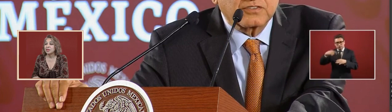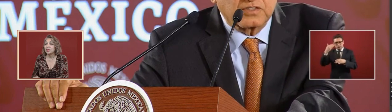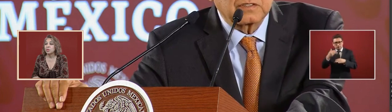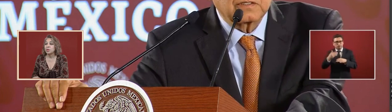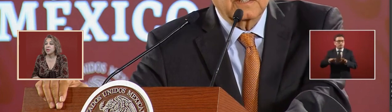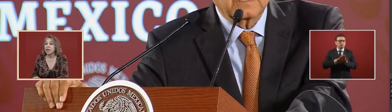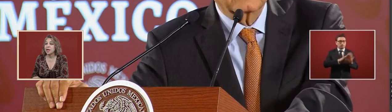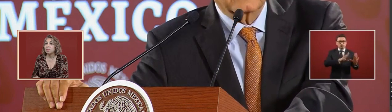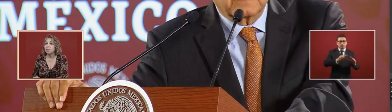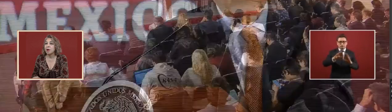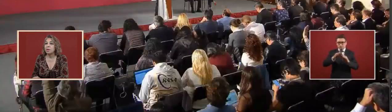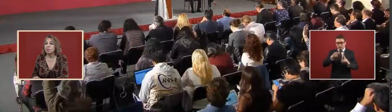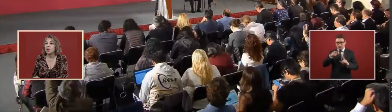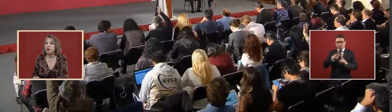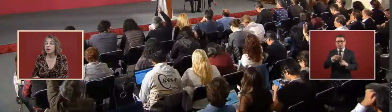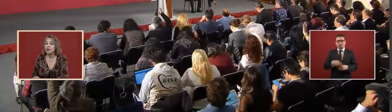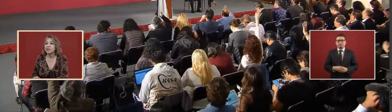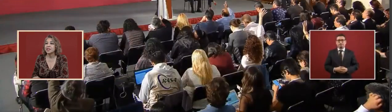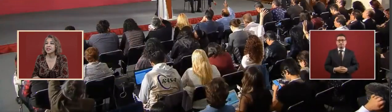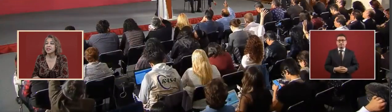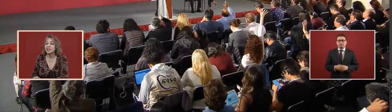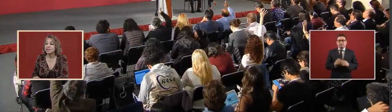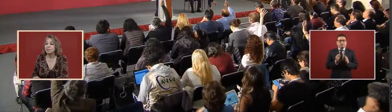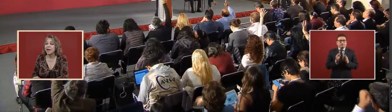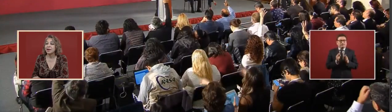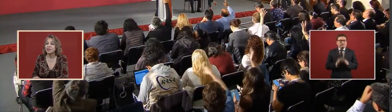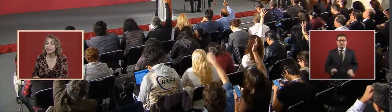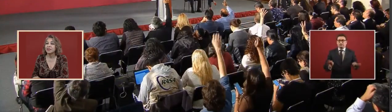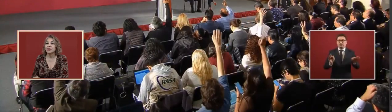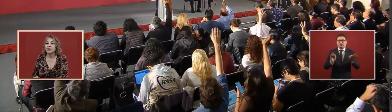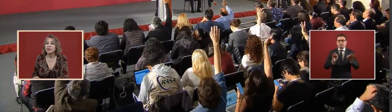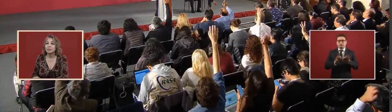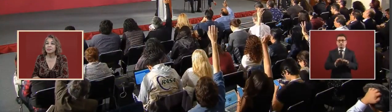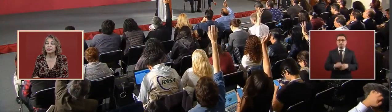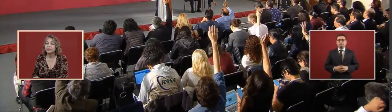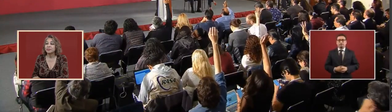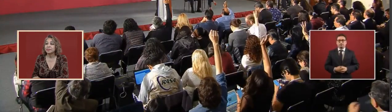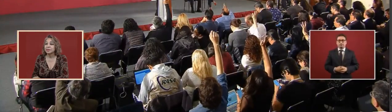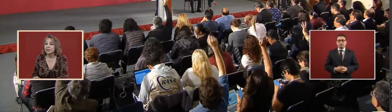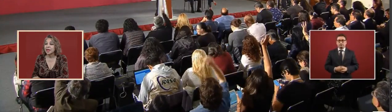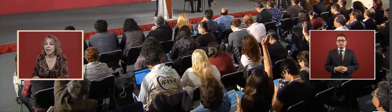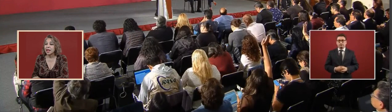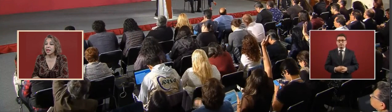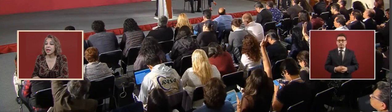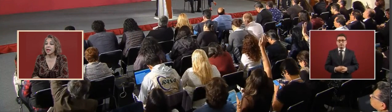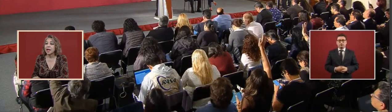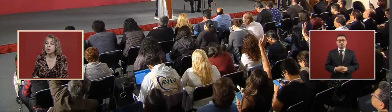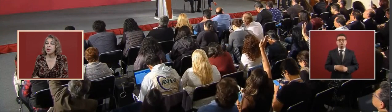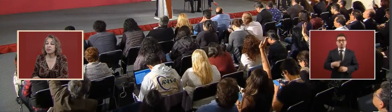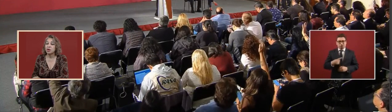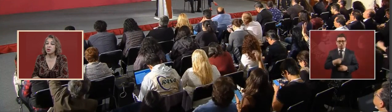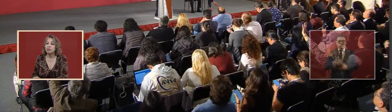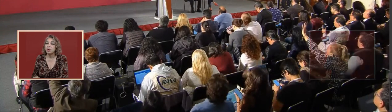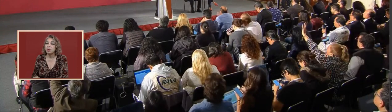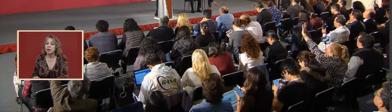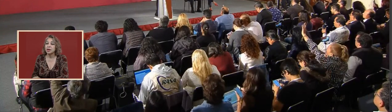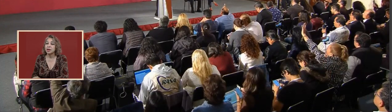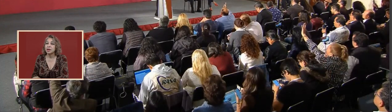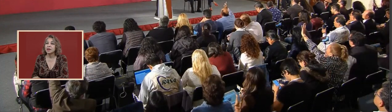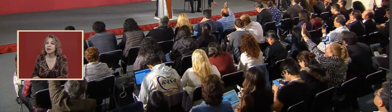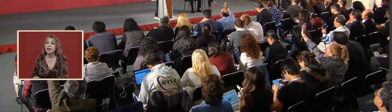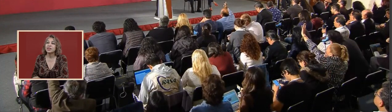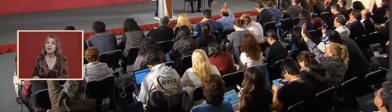so that there will be este a more orientation in this manner. Y tenemos que ir adelante, and we have y to go